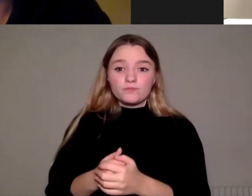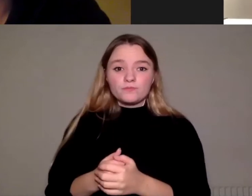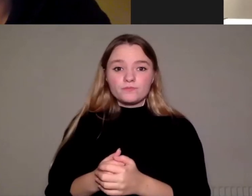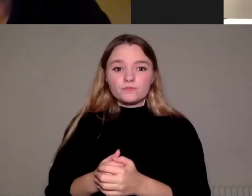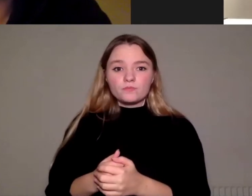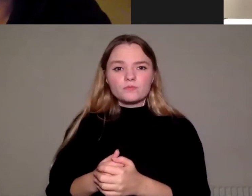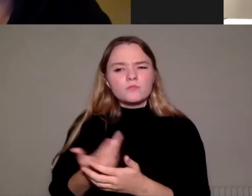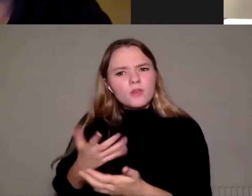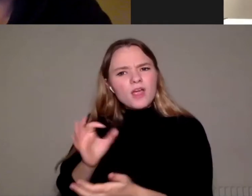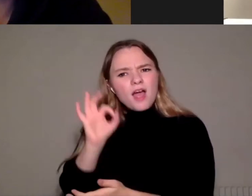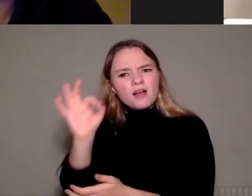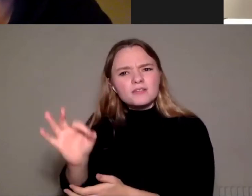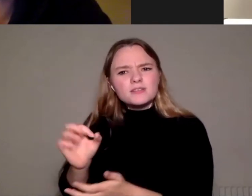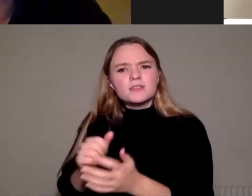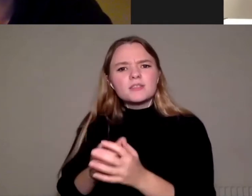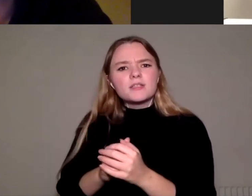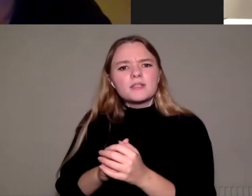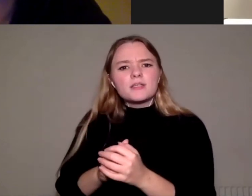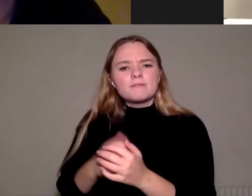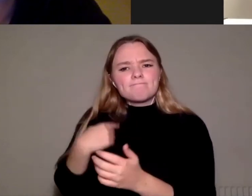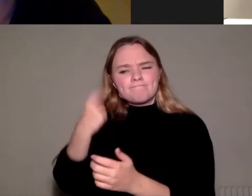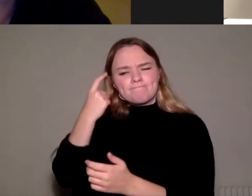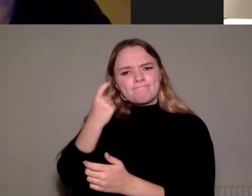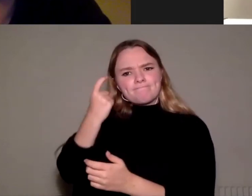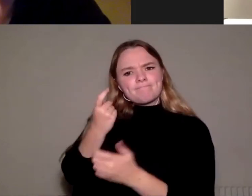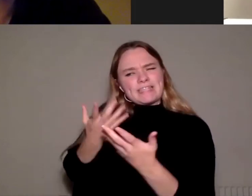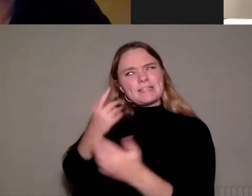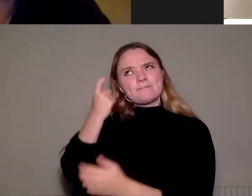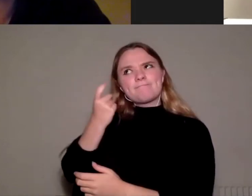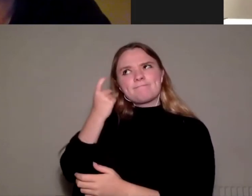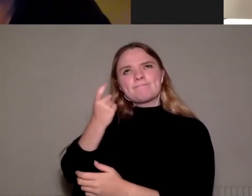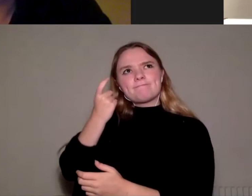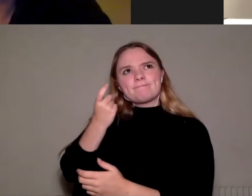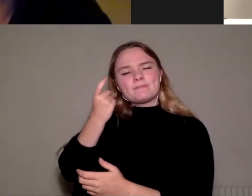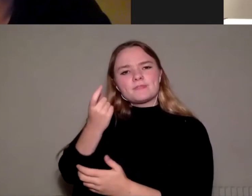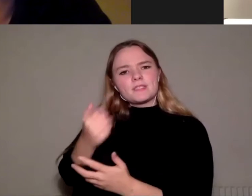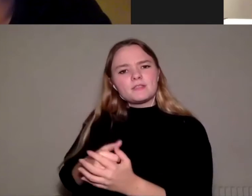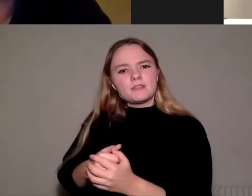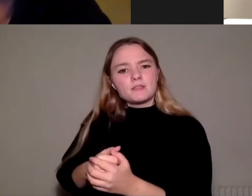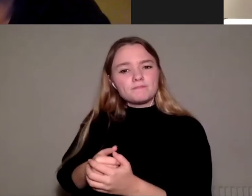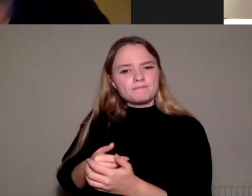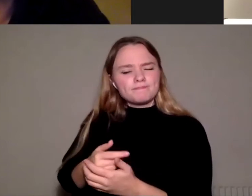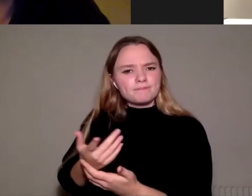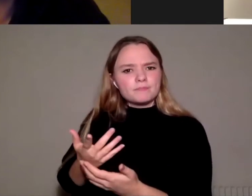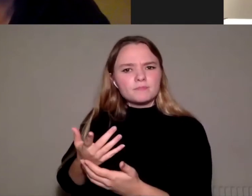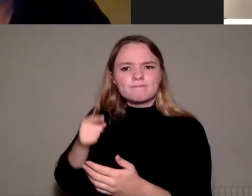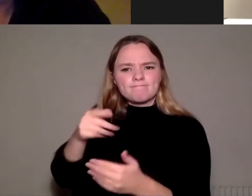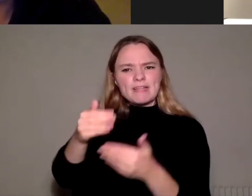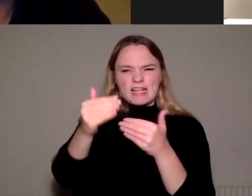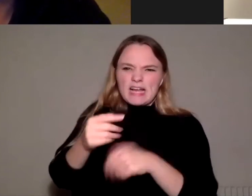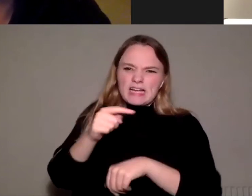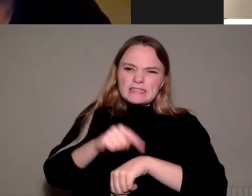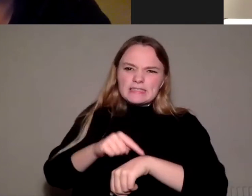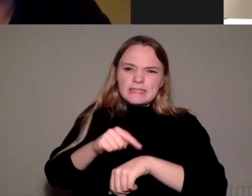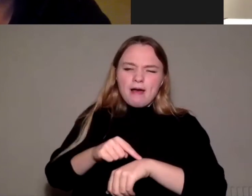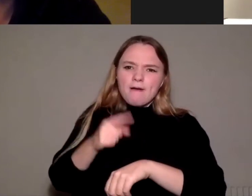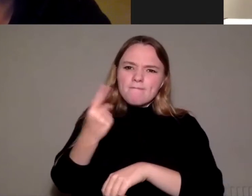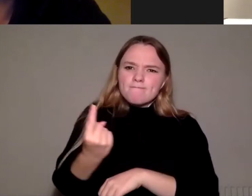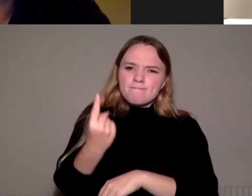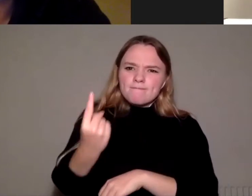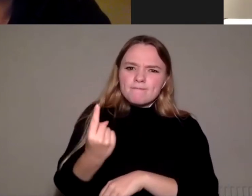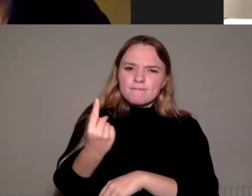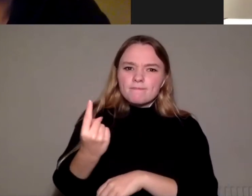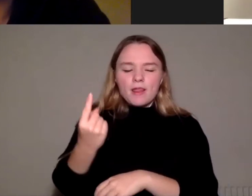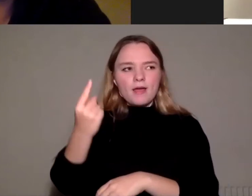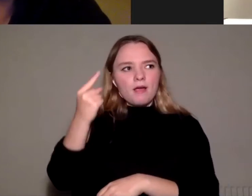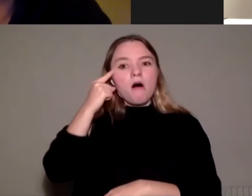I was going to ask, Maia, like, I was thinking about this today, about kind of, was there a moment where you, like a light